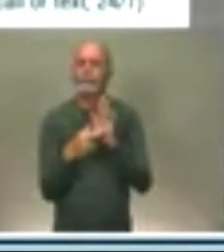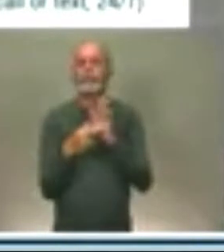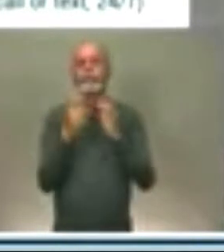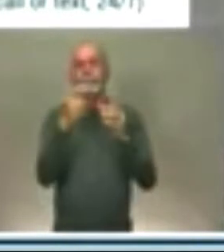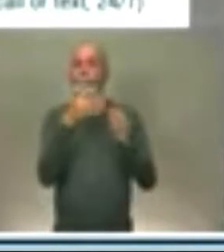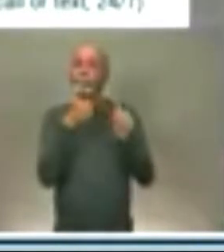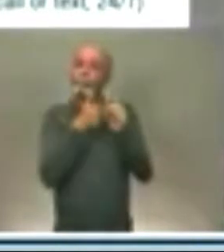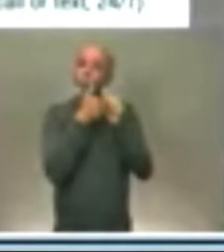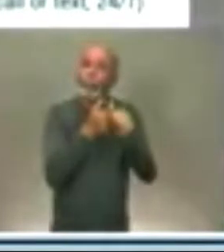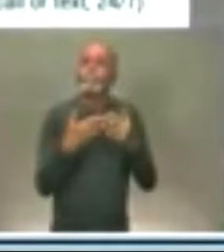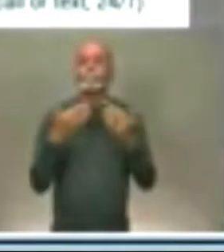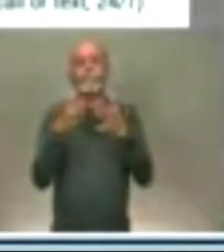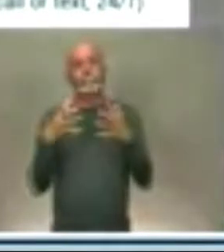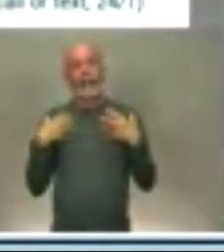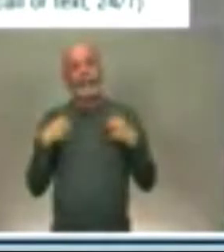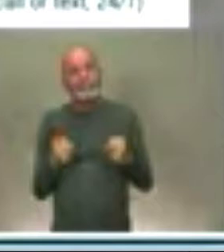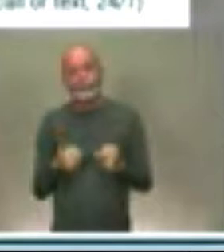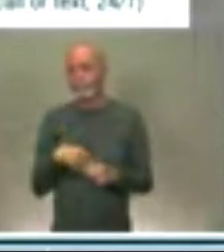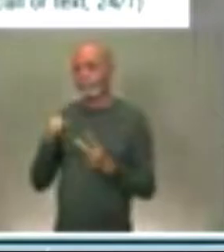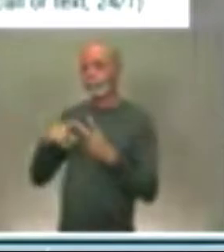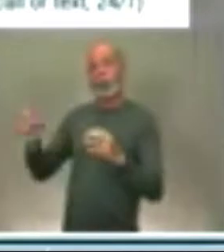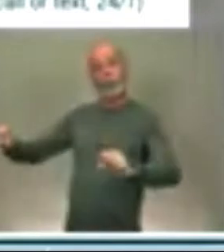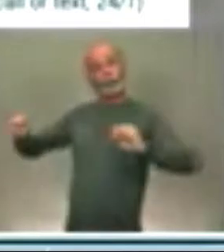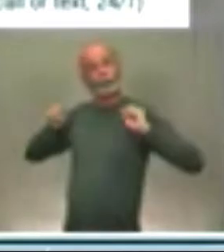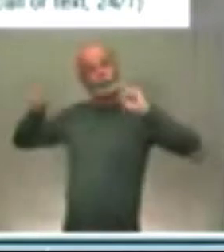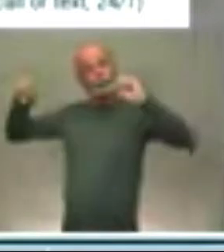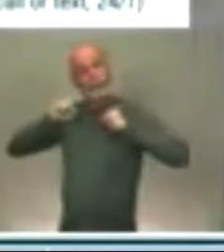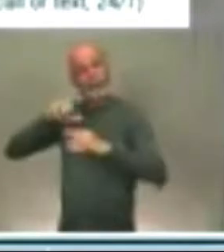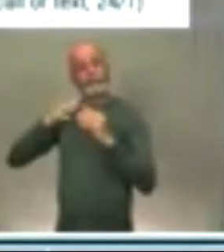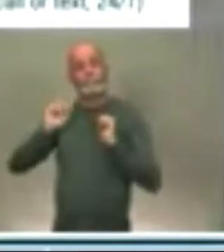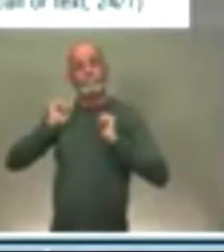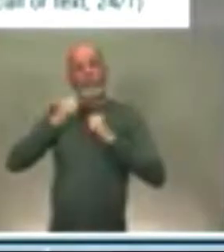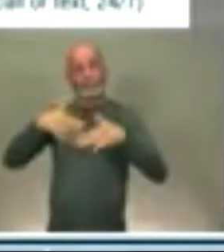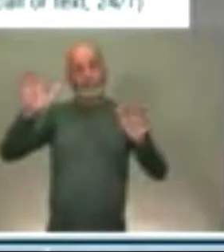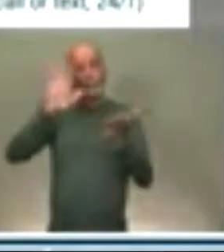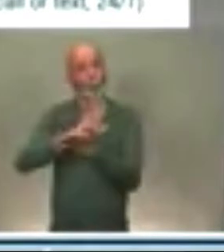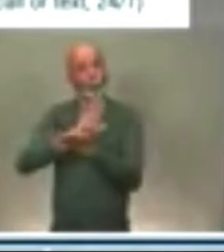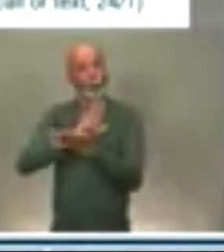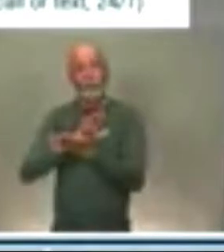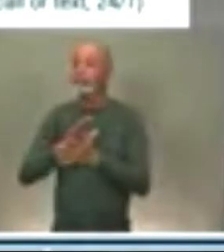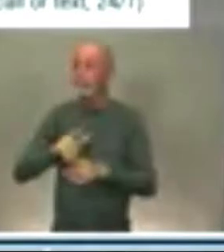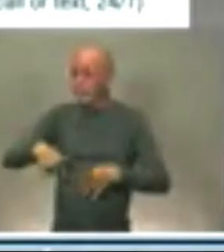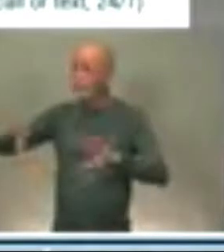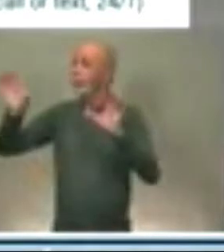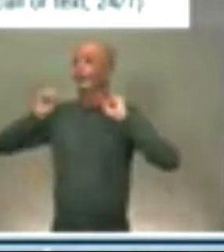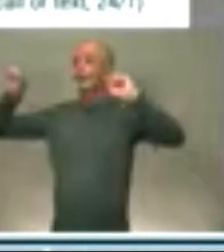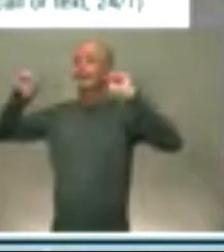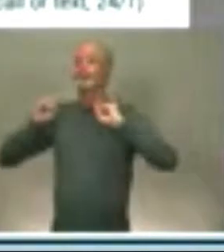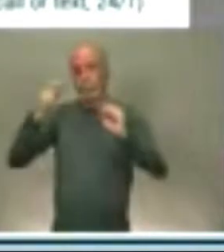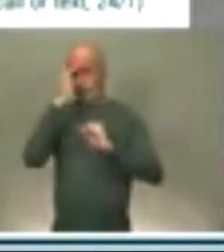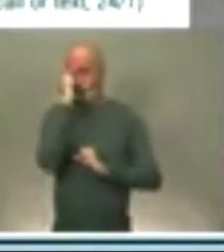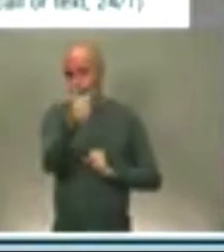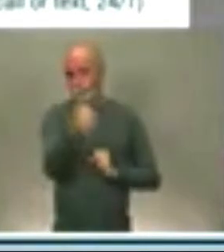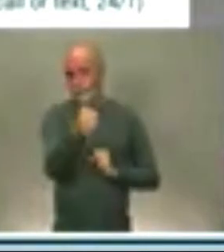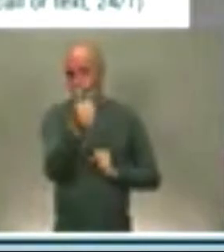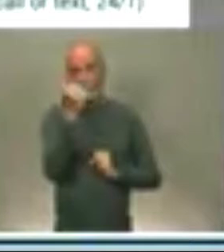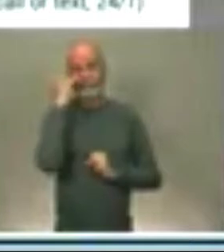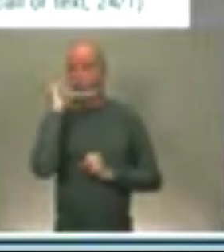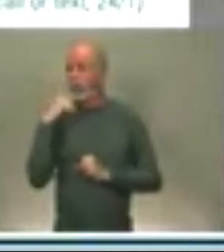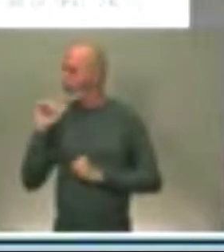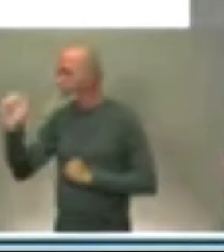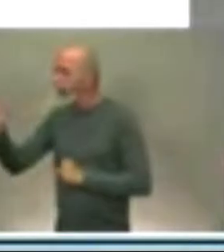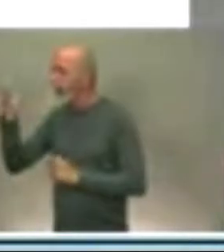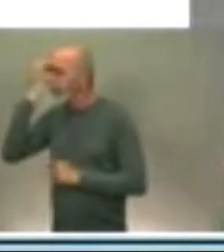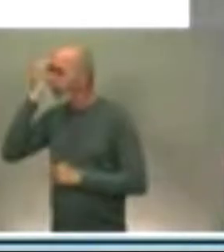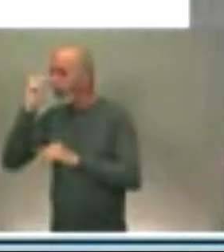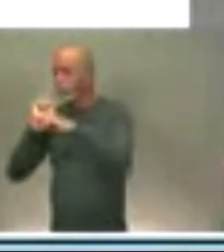use after hours. If there is a case of COVID in a school, family, staff, and close contacts will be notified,